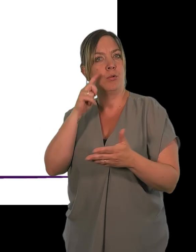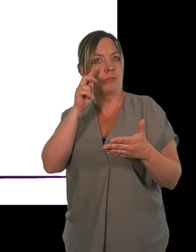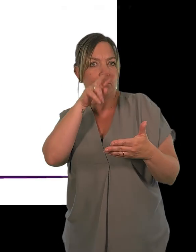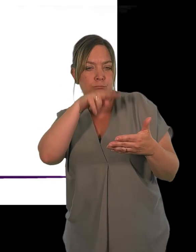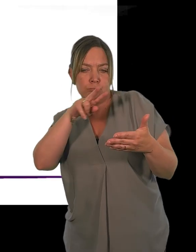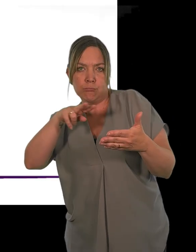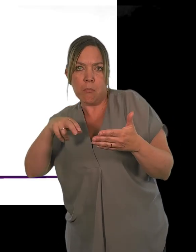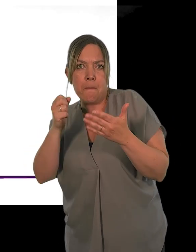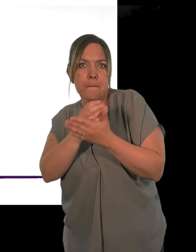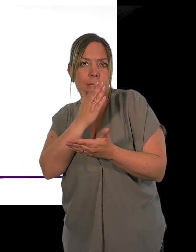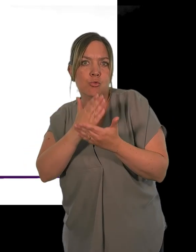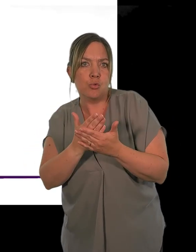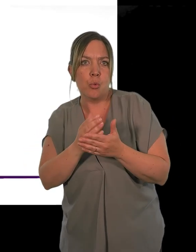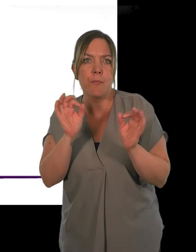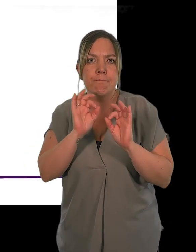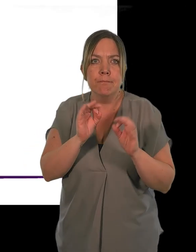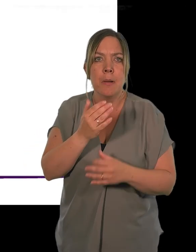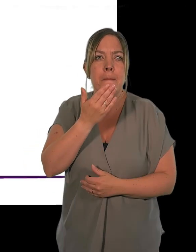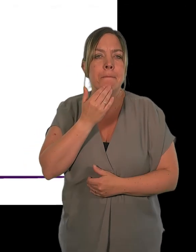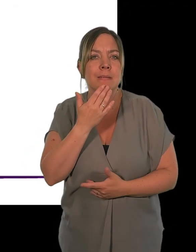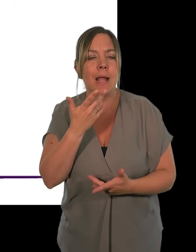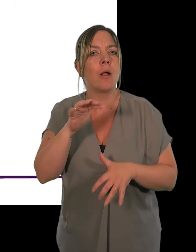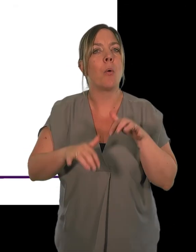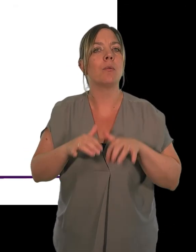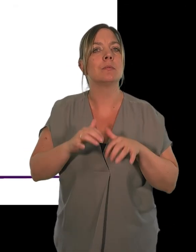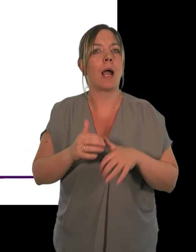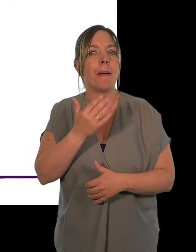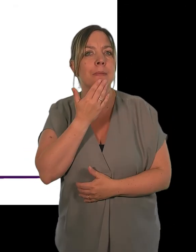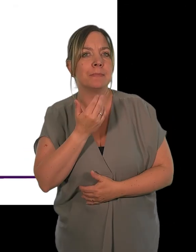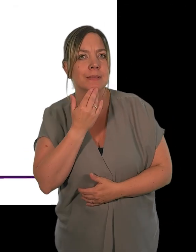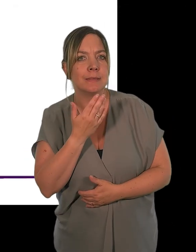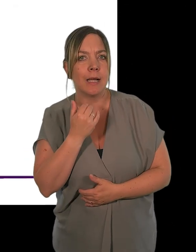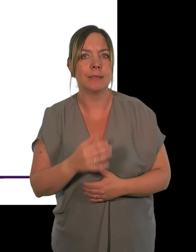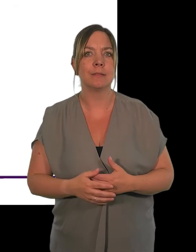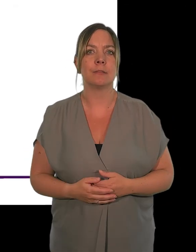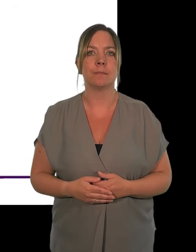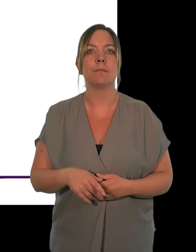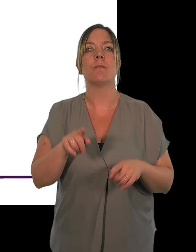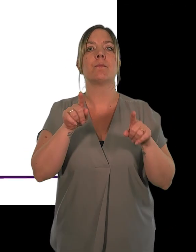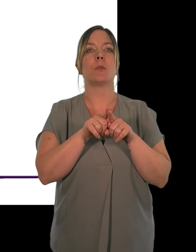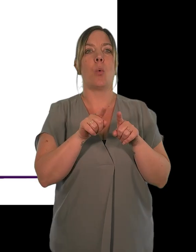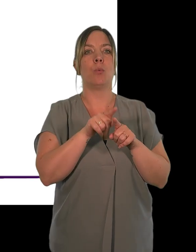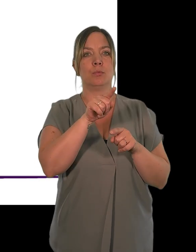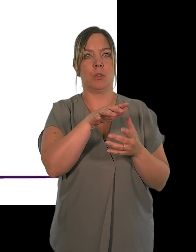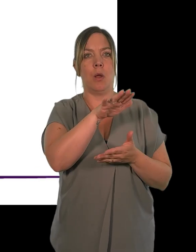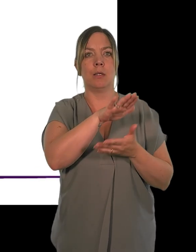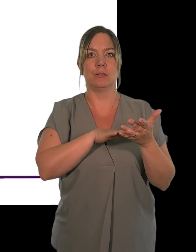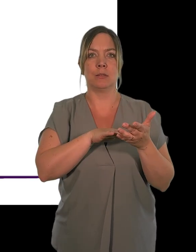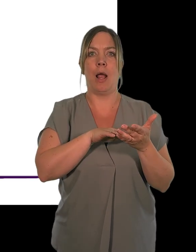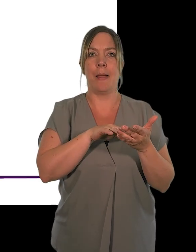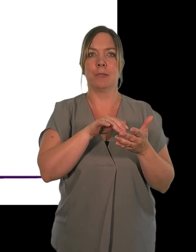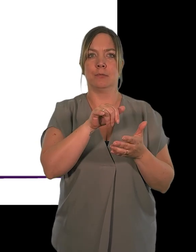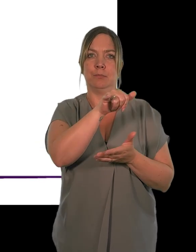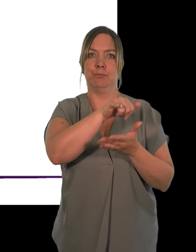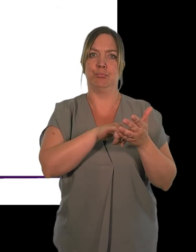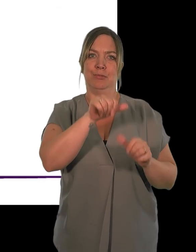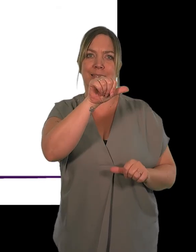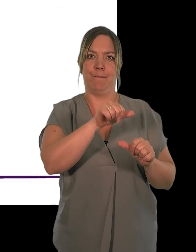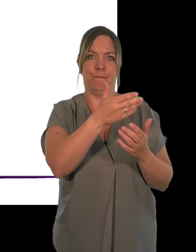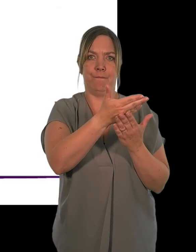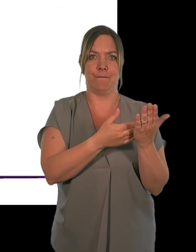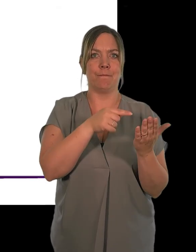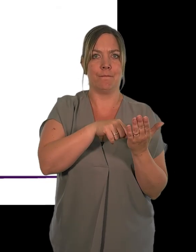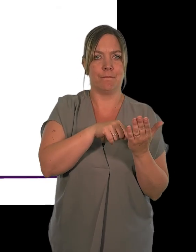and typographical errors. You'll also see in the assignment brief that there's an answer checklist. I